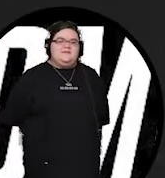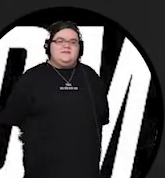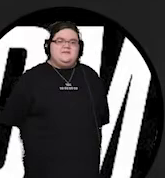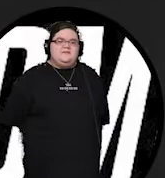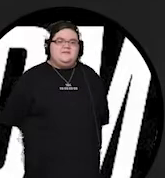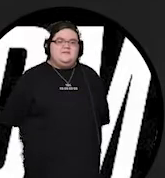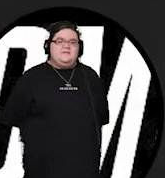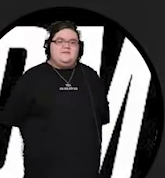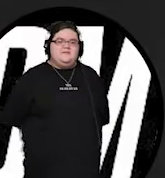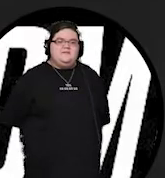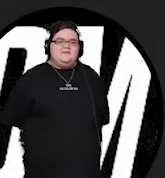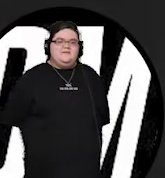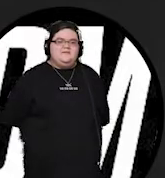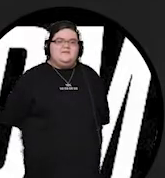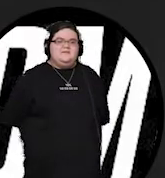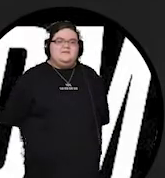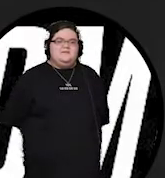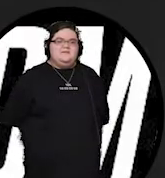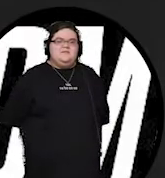crab.